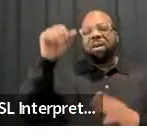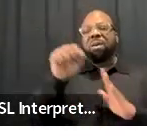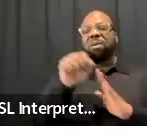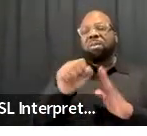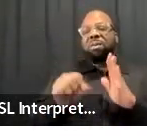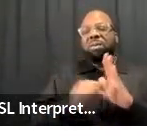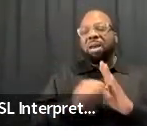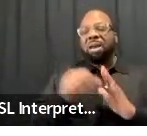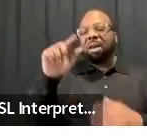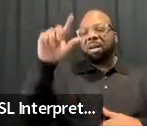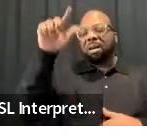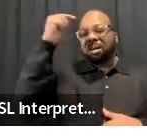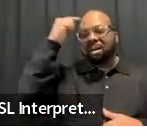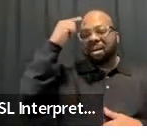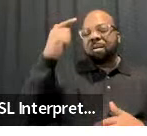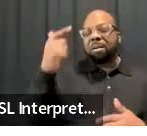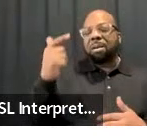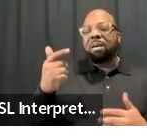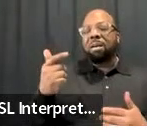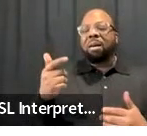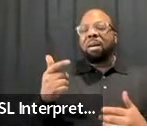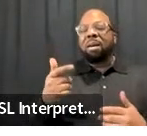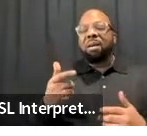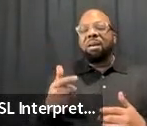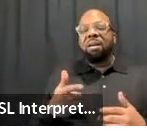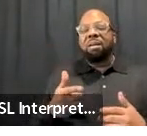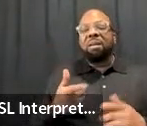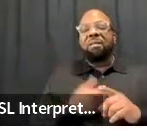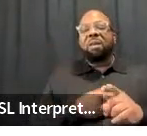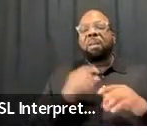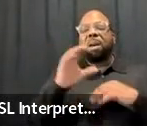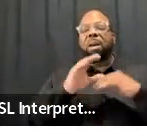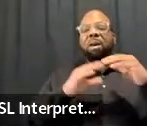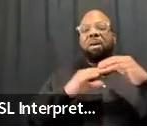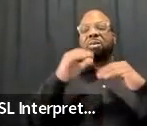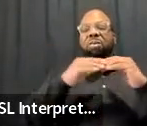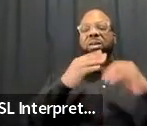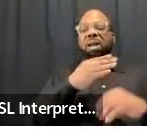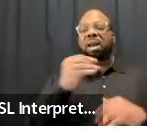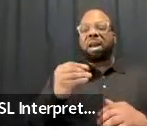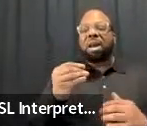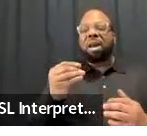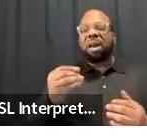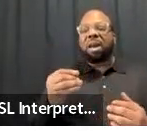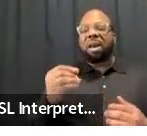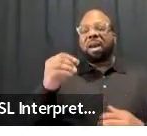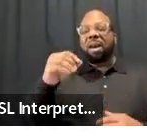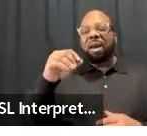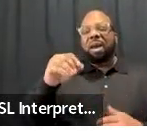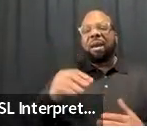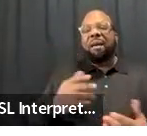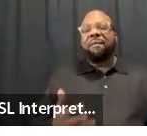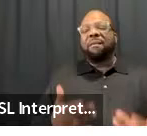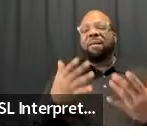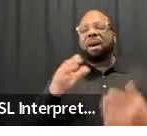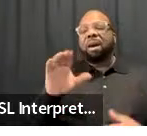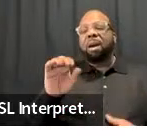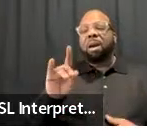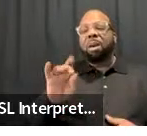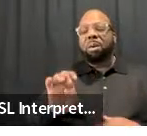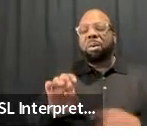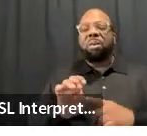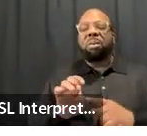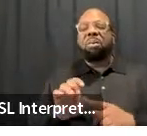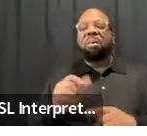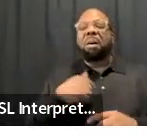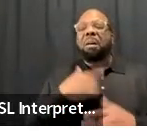city level, in particular from our construction and fire codes. So thank you for the question. I personally am very